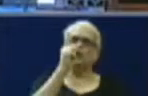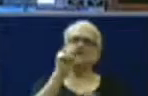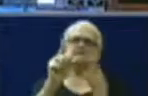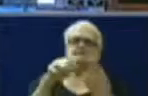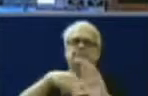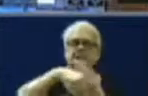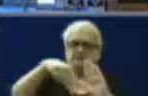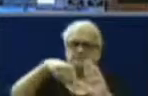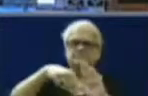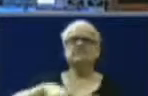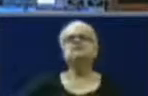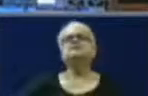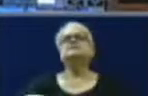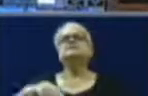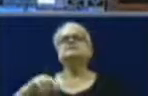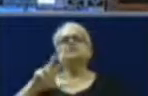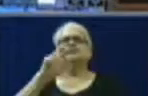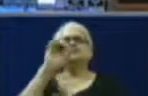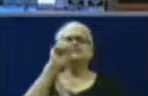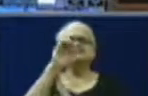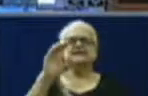30 seconds, you get two bells. Thank you.